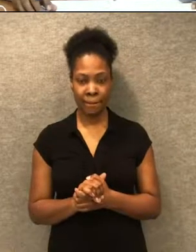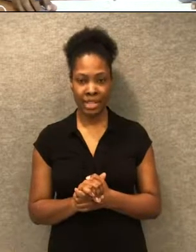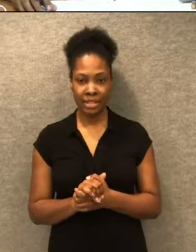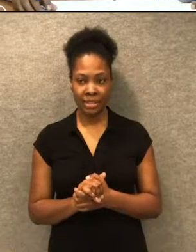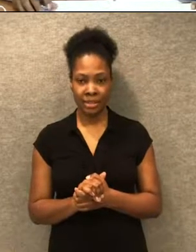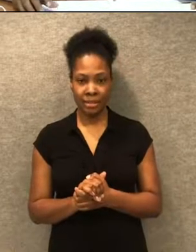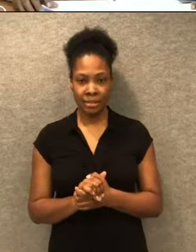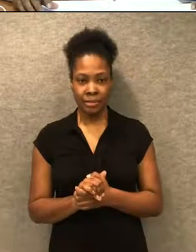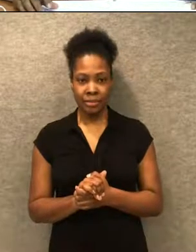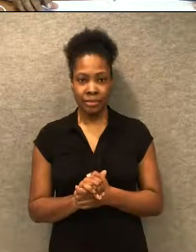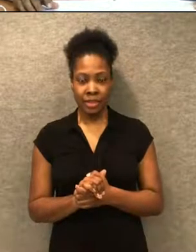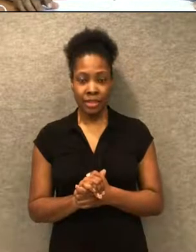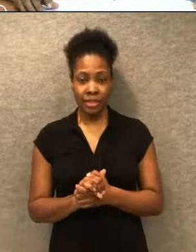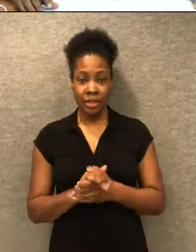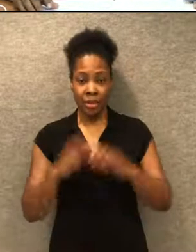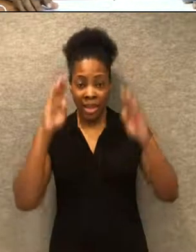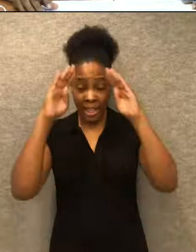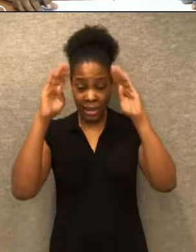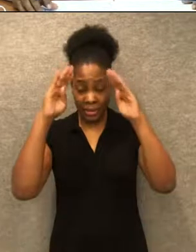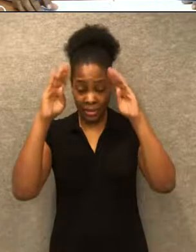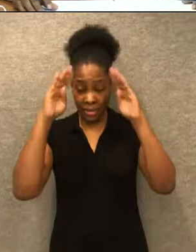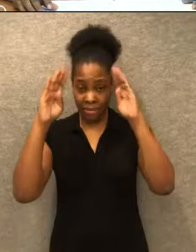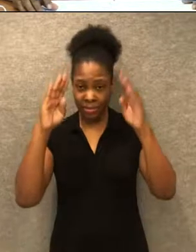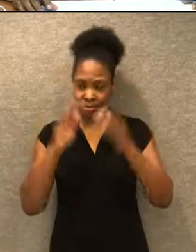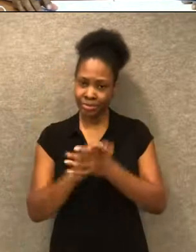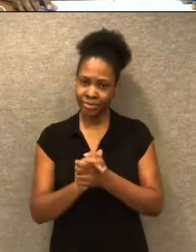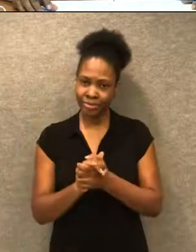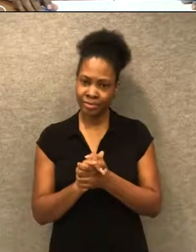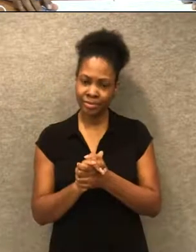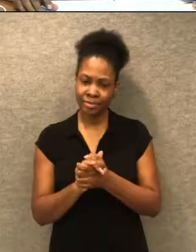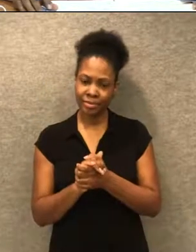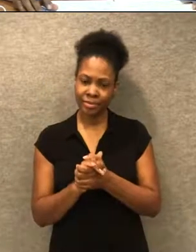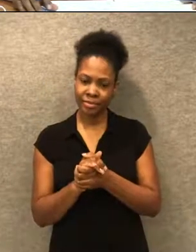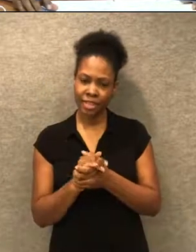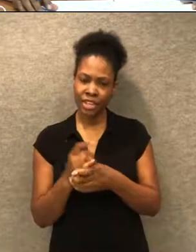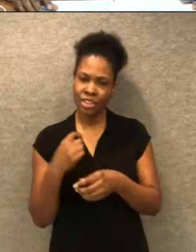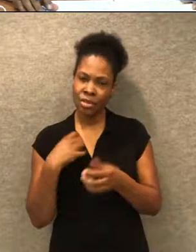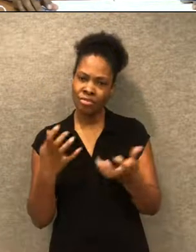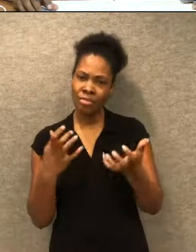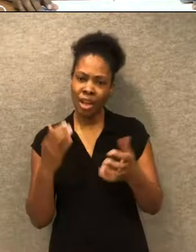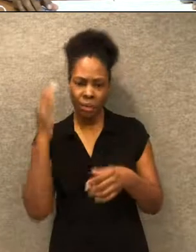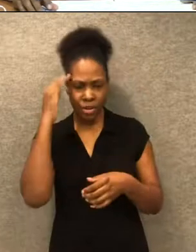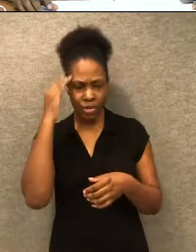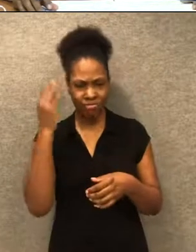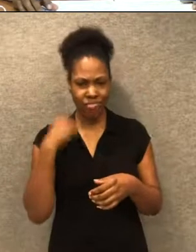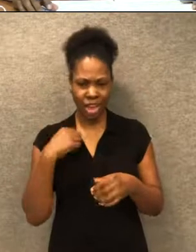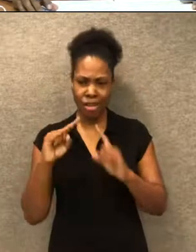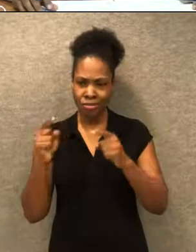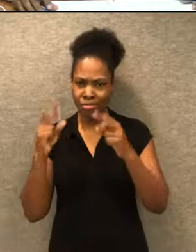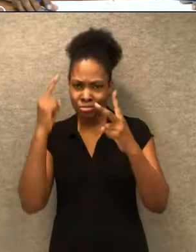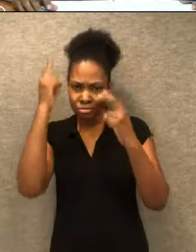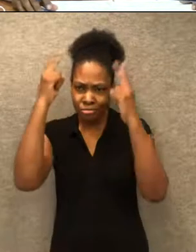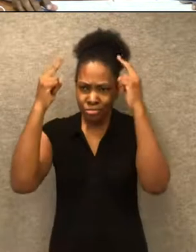Hello, Ms. Jackson? Hello, yes, I'm here. I was just wondering, I went to the hairdressers, and I